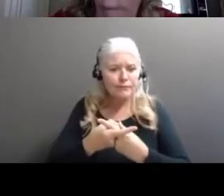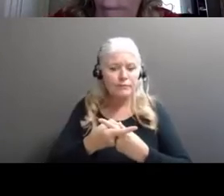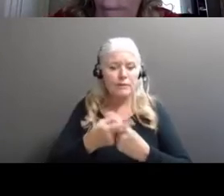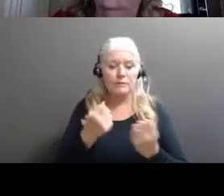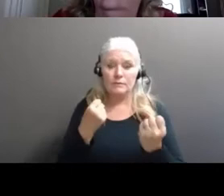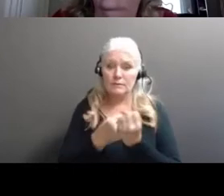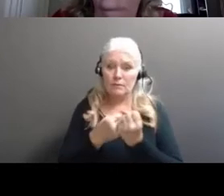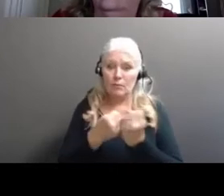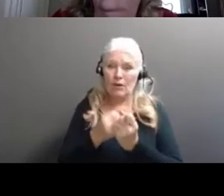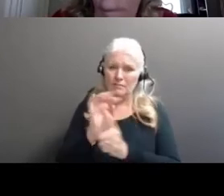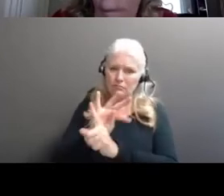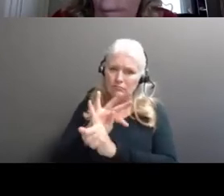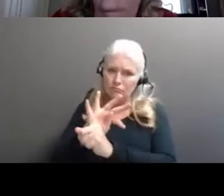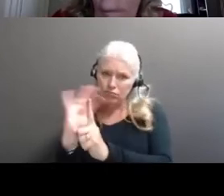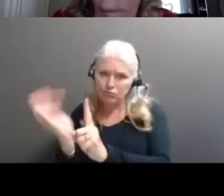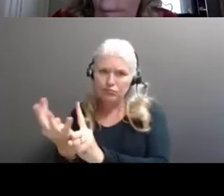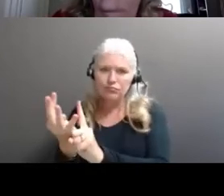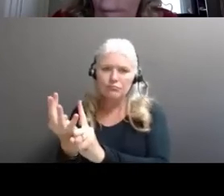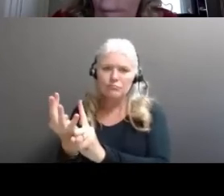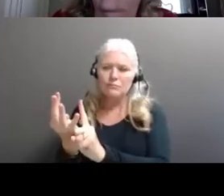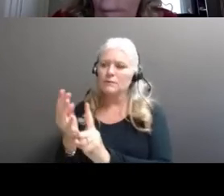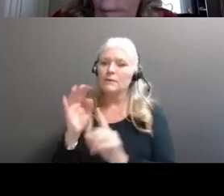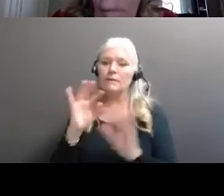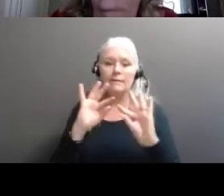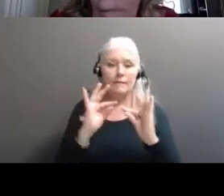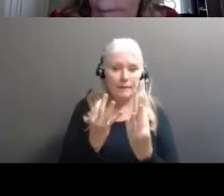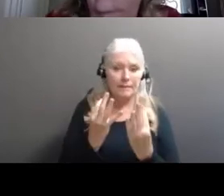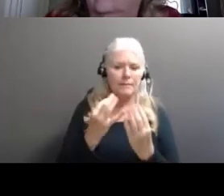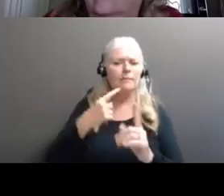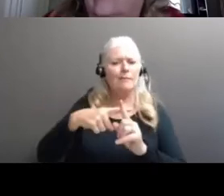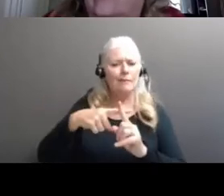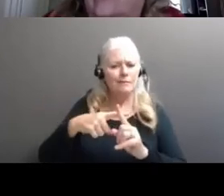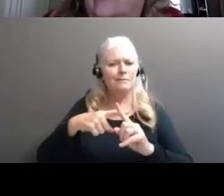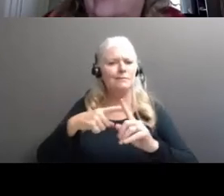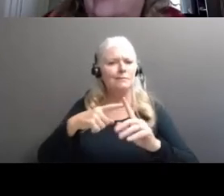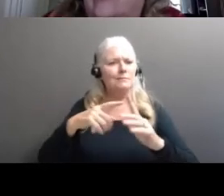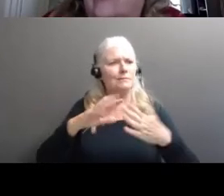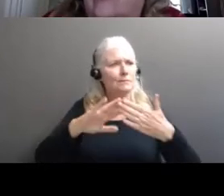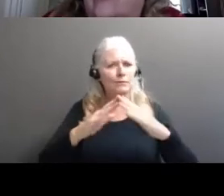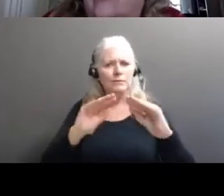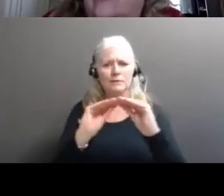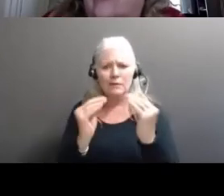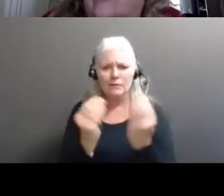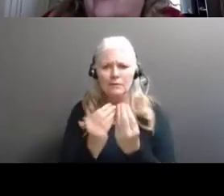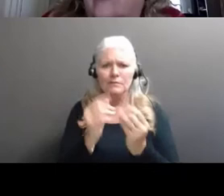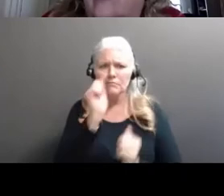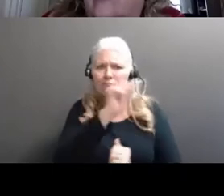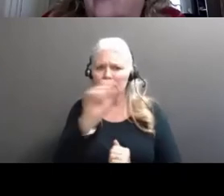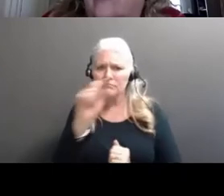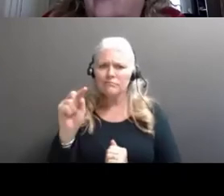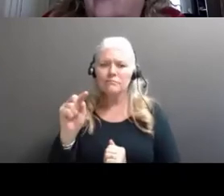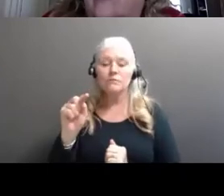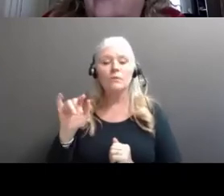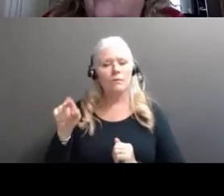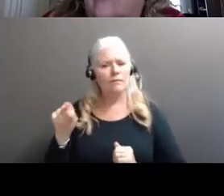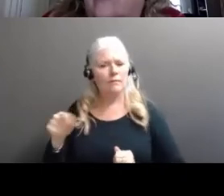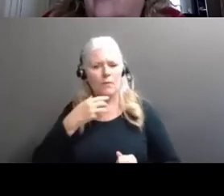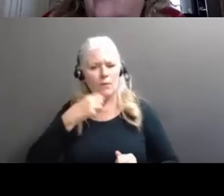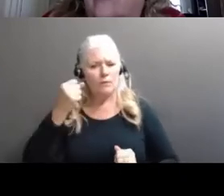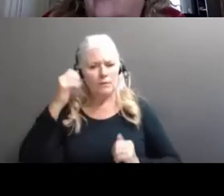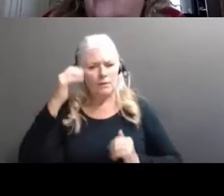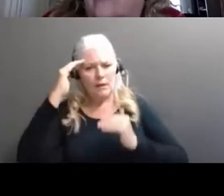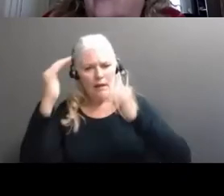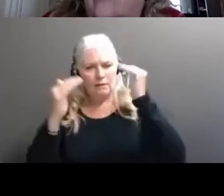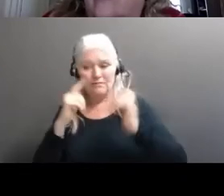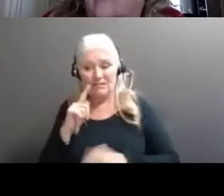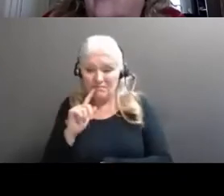the family and beyond the family. And so we've seen that be an entry point for older adults who may actually be